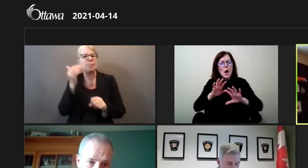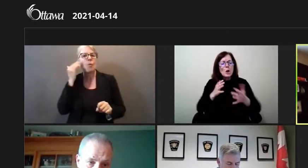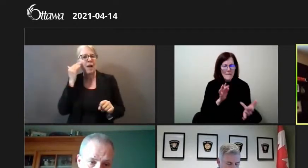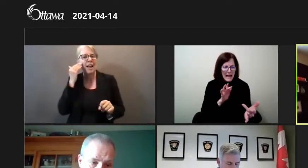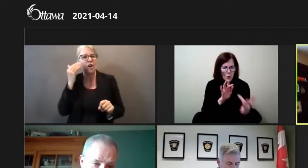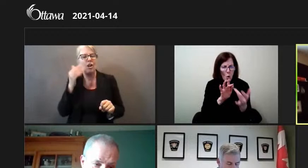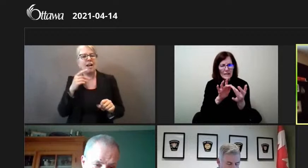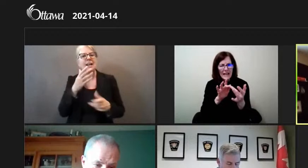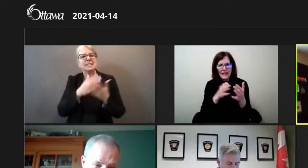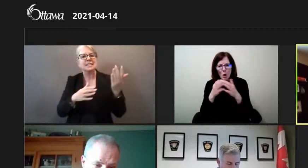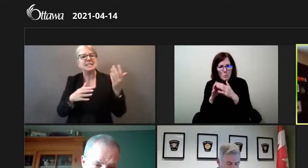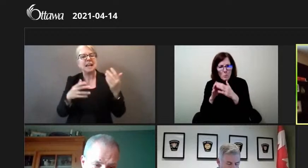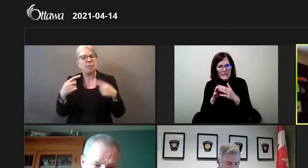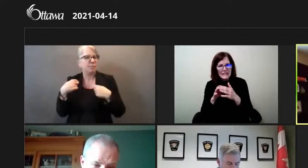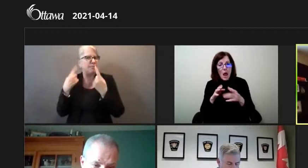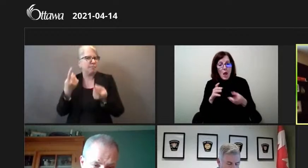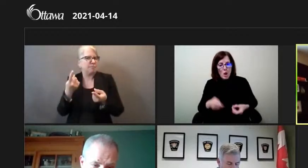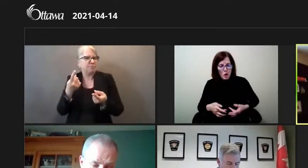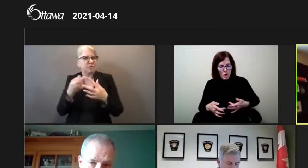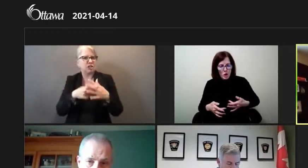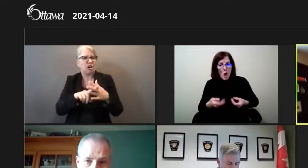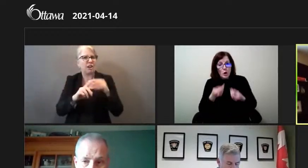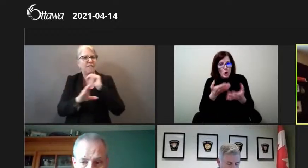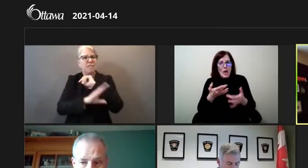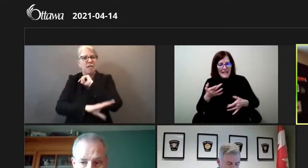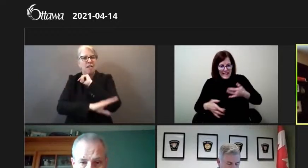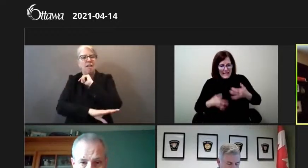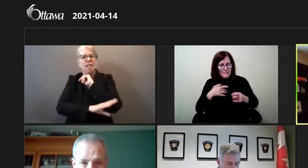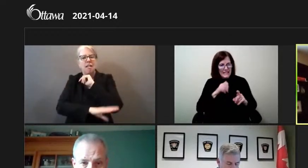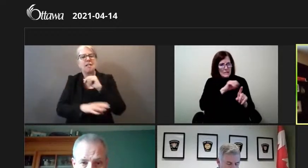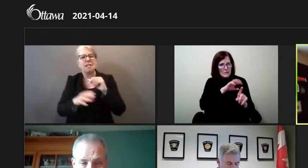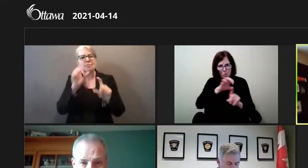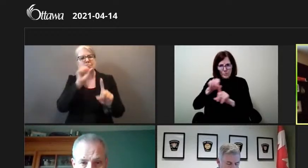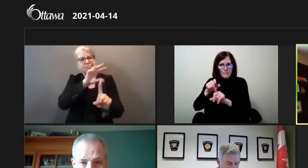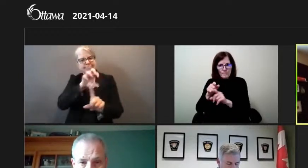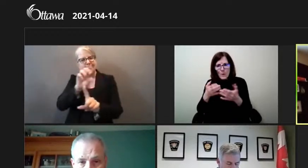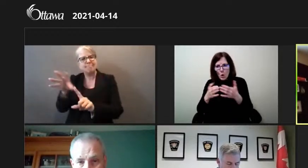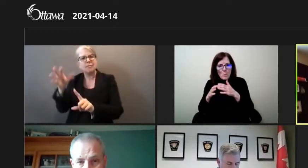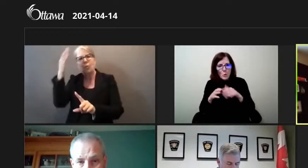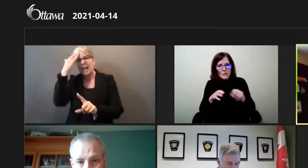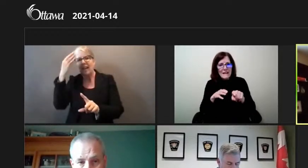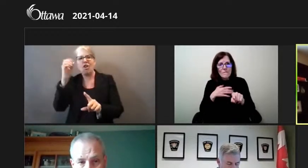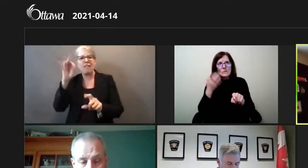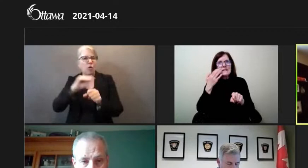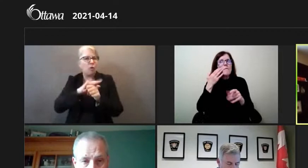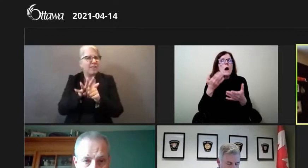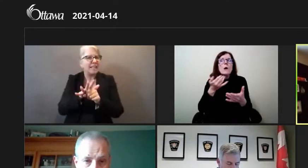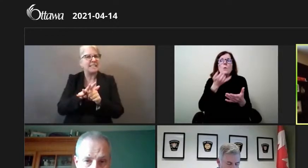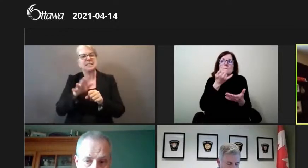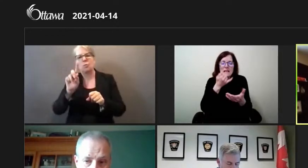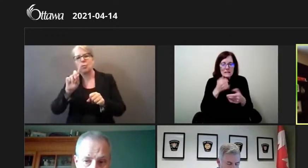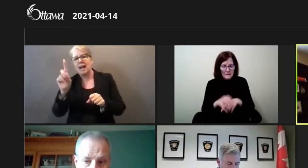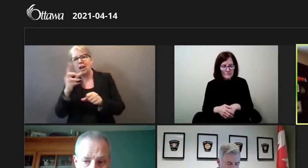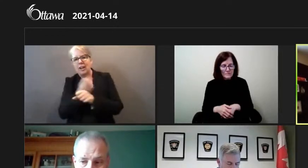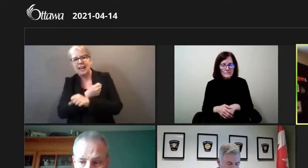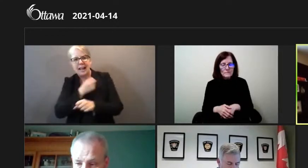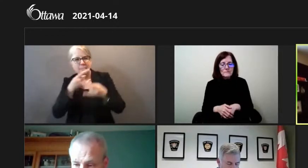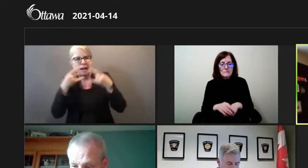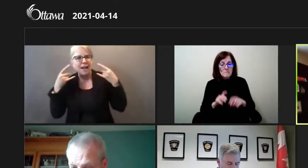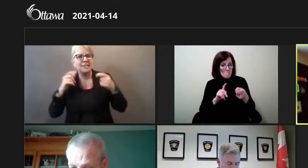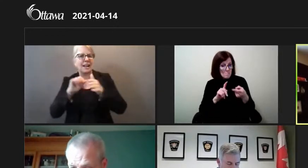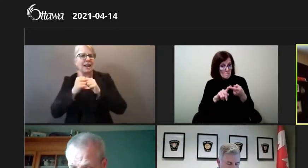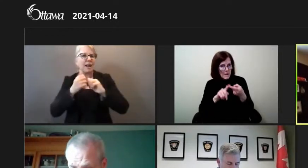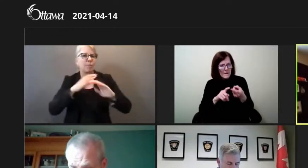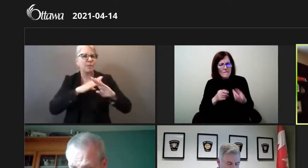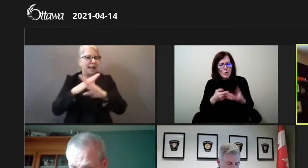of this started in the fall, quite frankly, in terms of making people aware of COVID and where to get a mask and how to protect yourself and